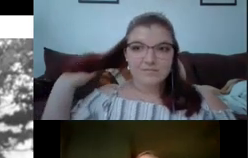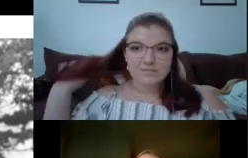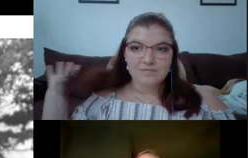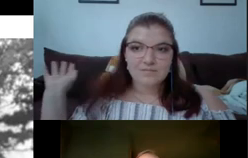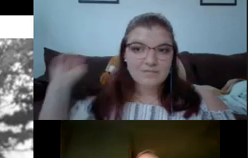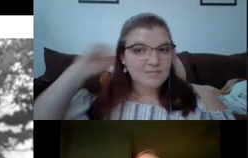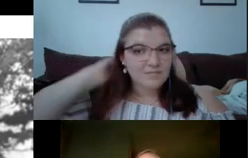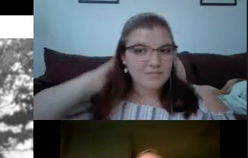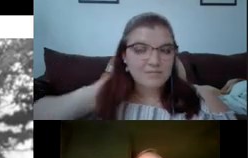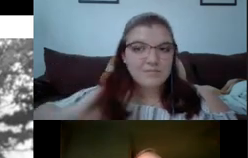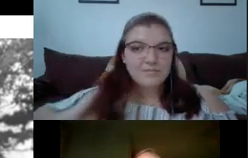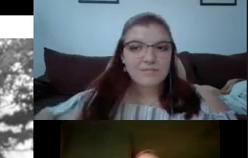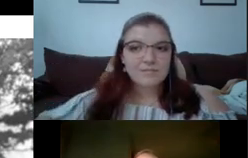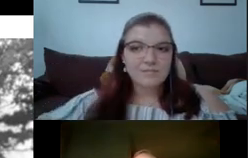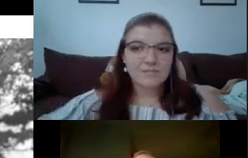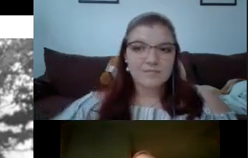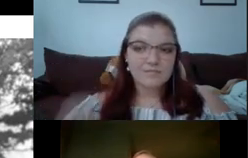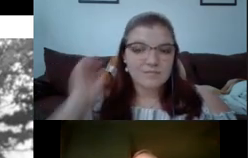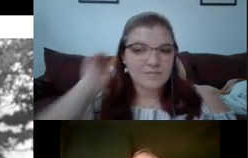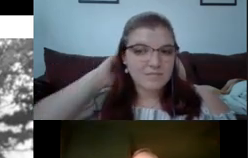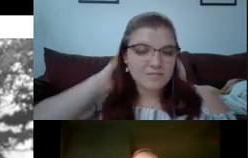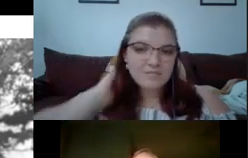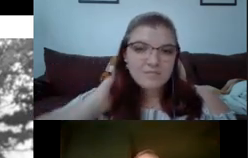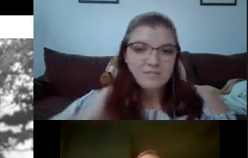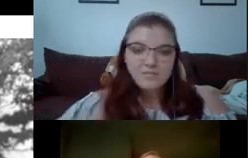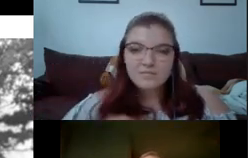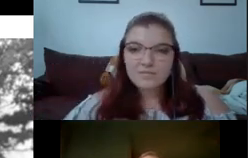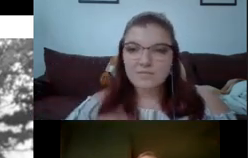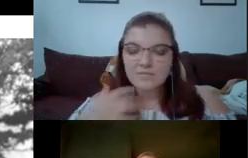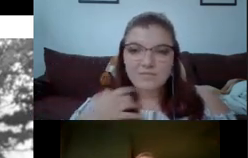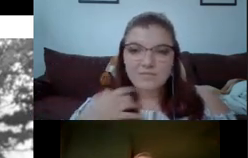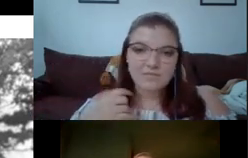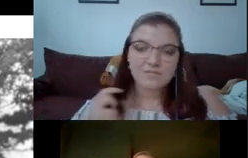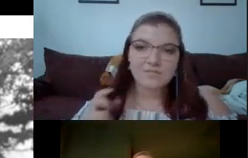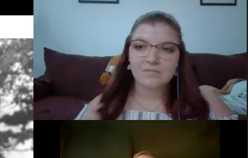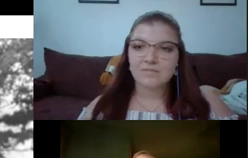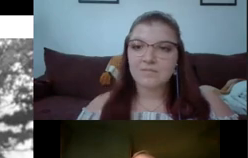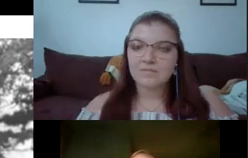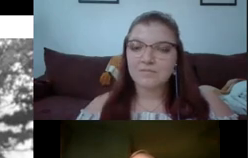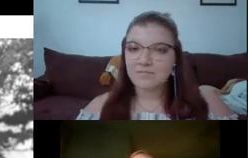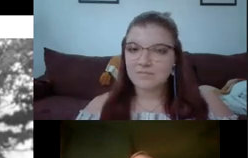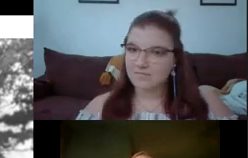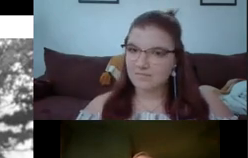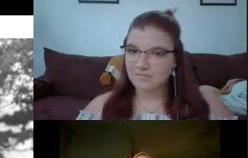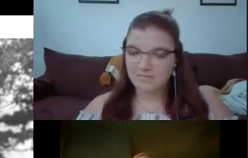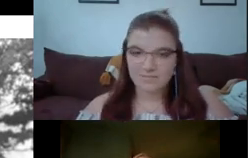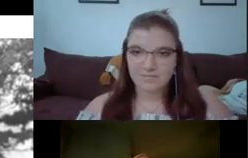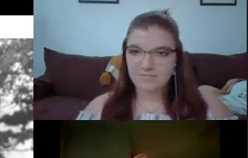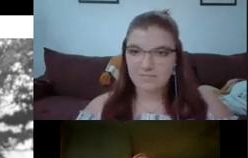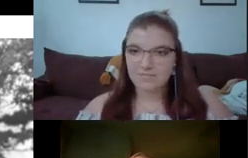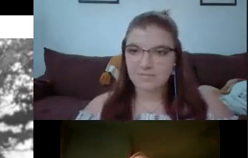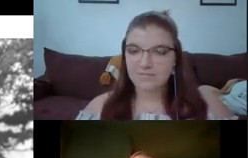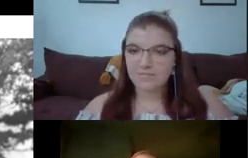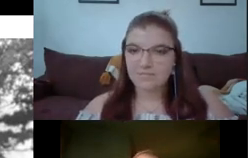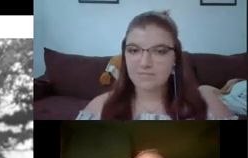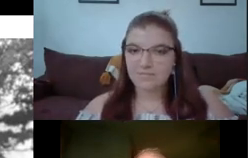to students, that the Dean of Men would inspect. And one of the things the Dean of Women would check was that there wasn't a window exposed